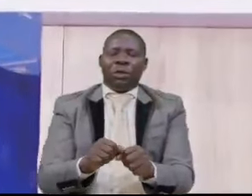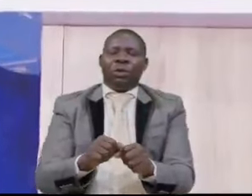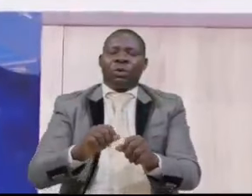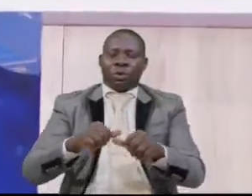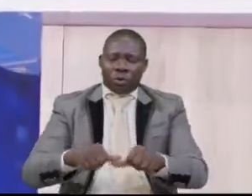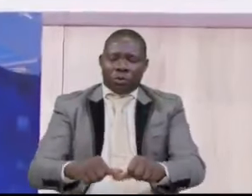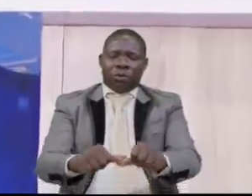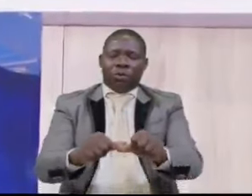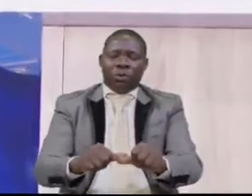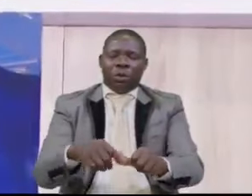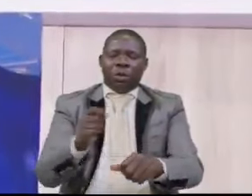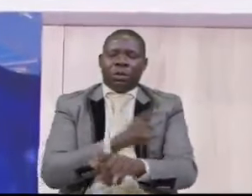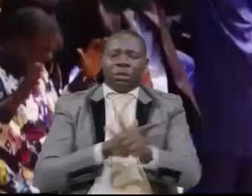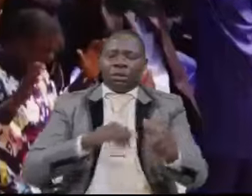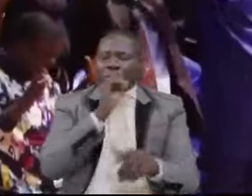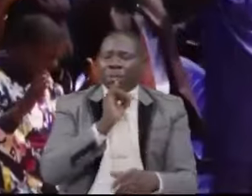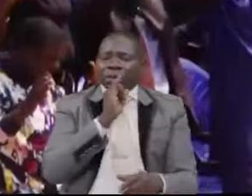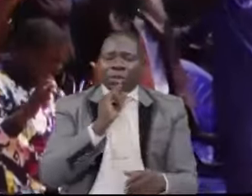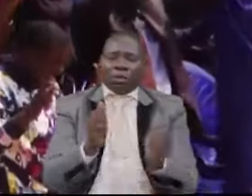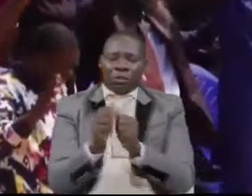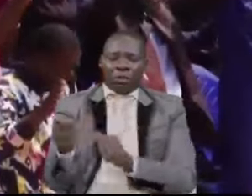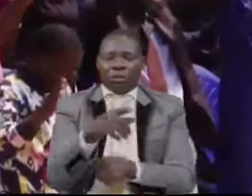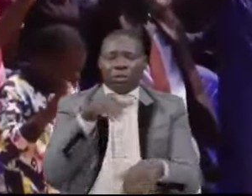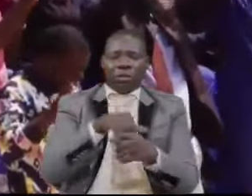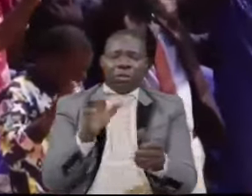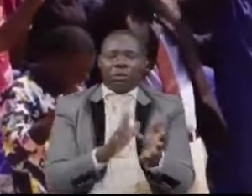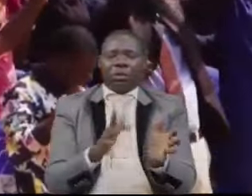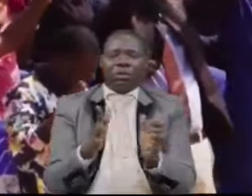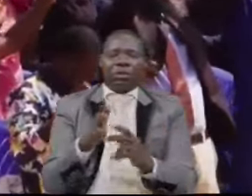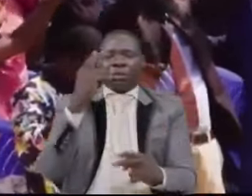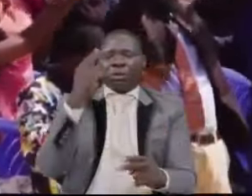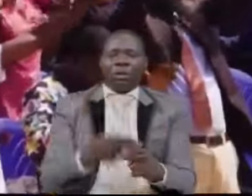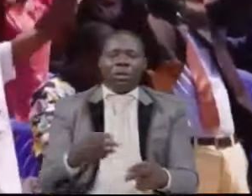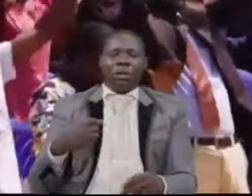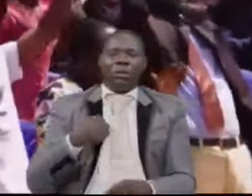Lord is with you. In Jesus' name we